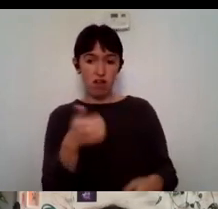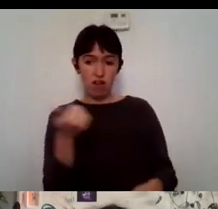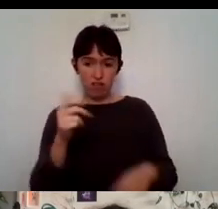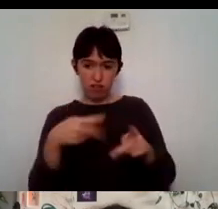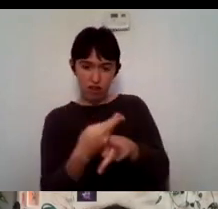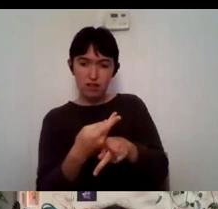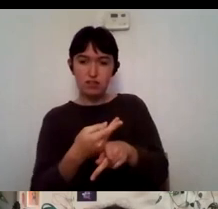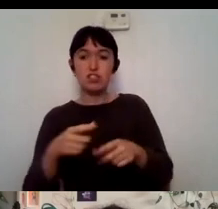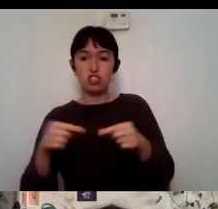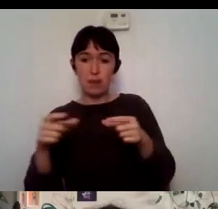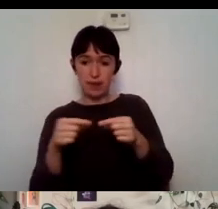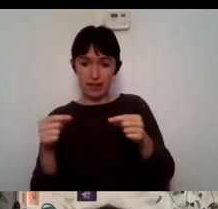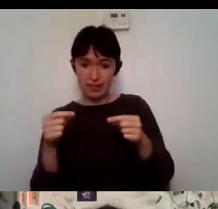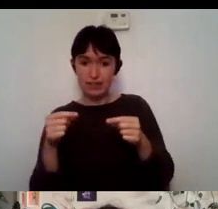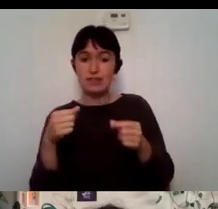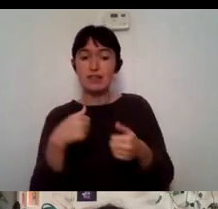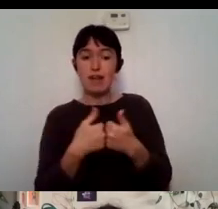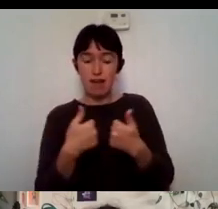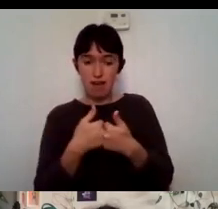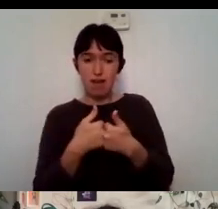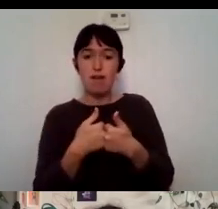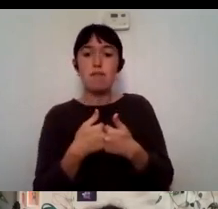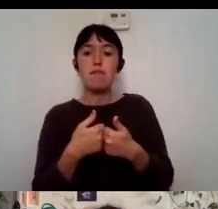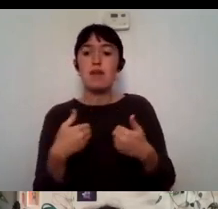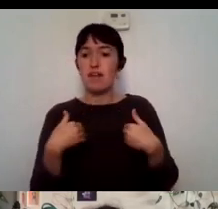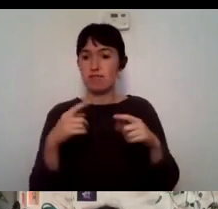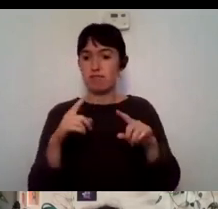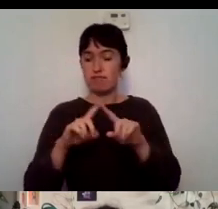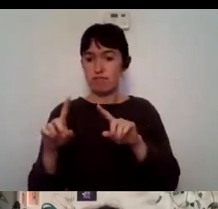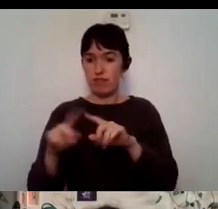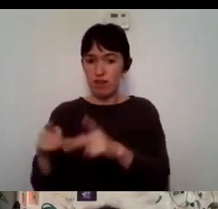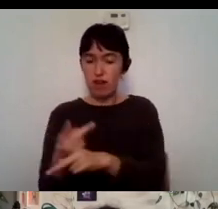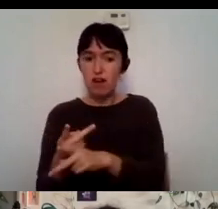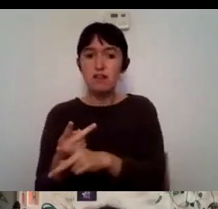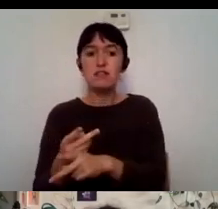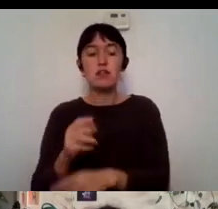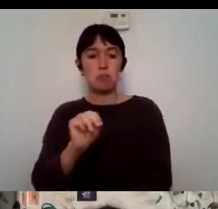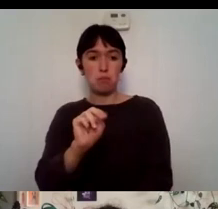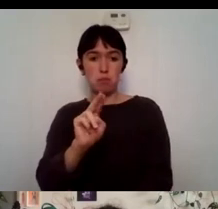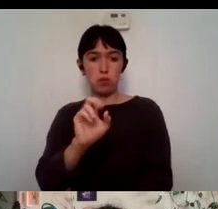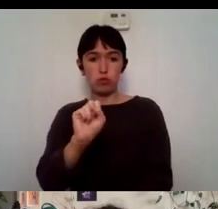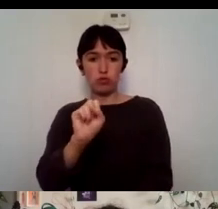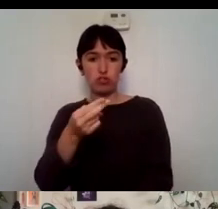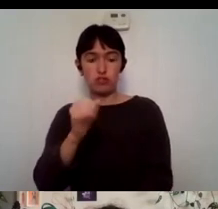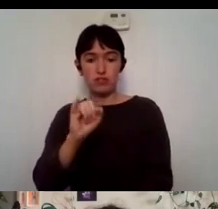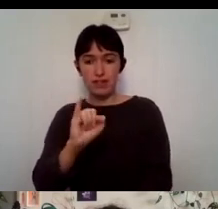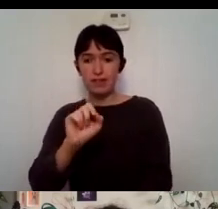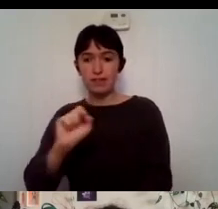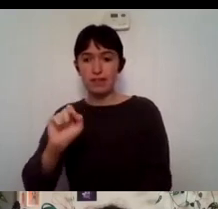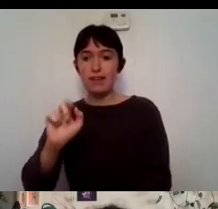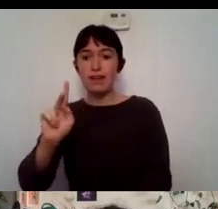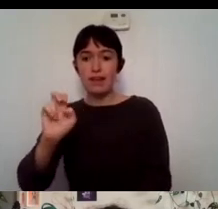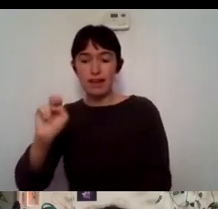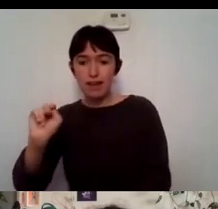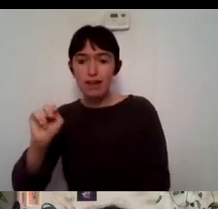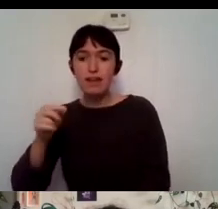Japanese games where there are lots of different variations. So this is the Mushiken version of rock, paper, scissors, where you're competing,